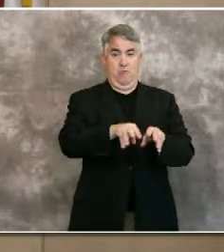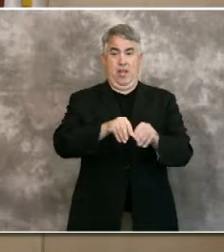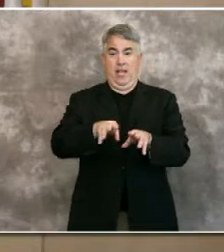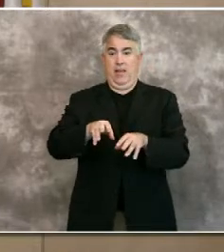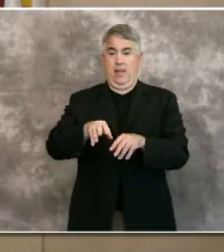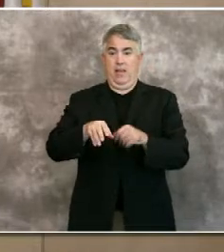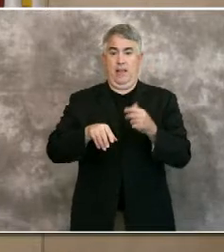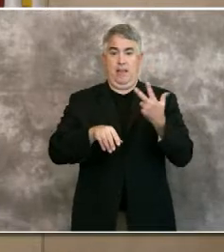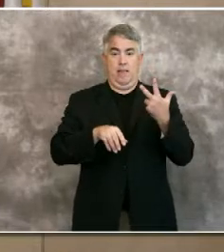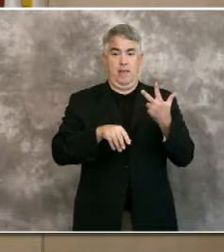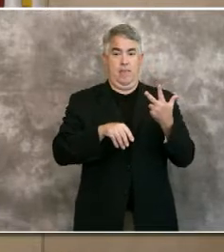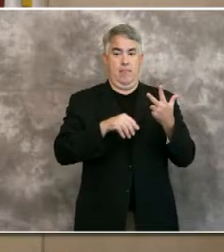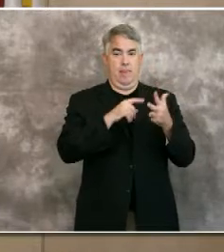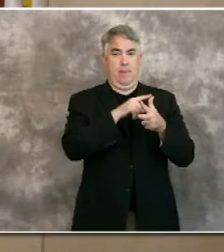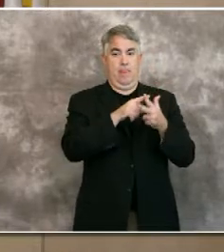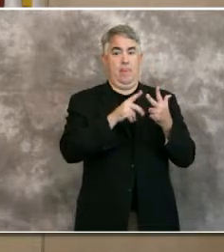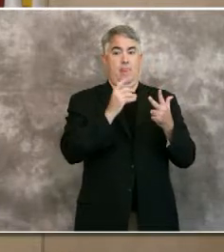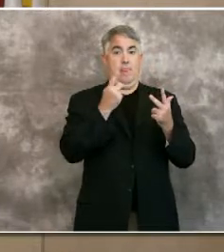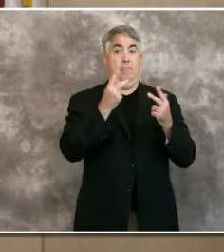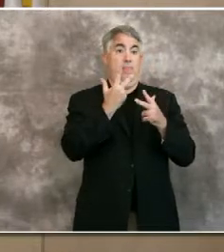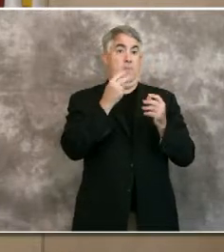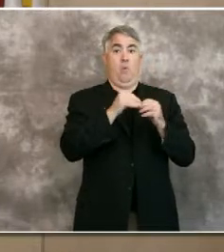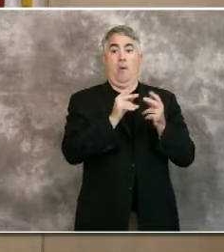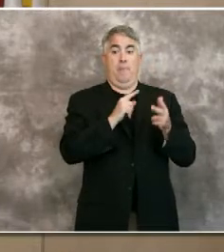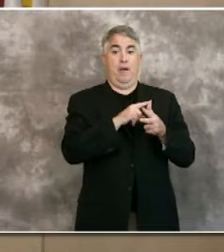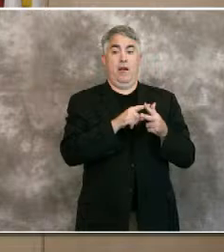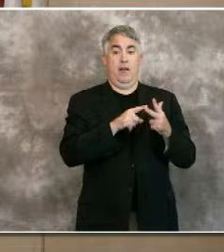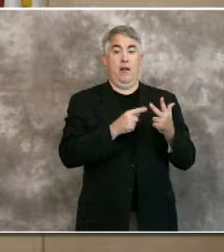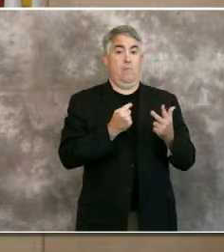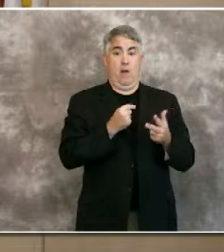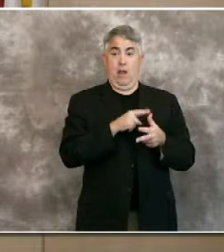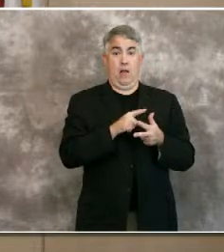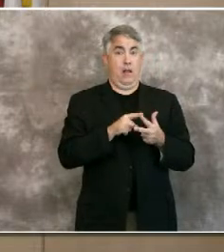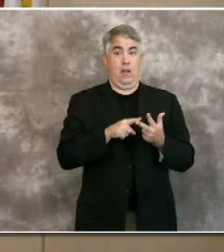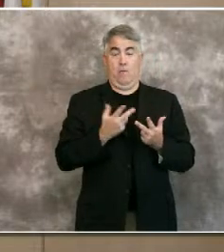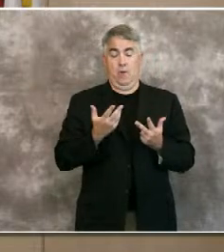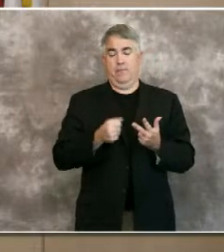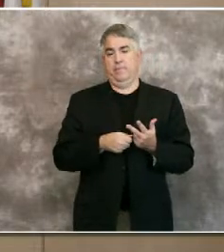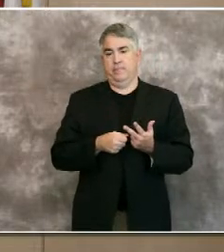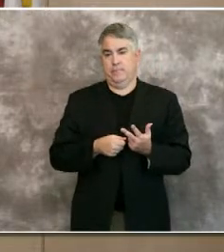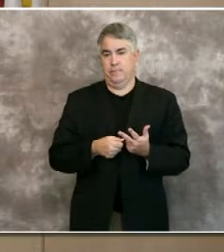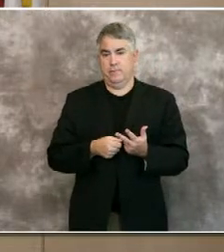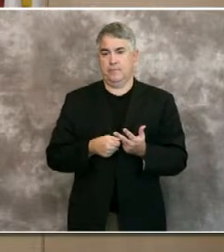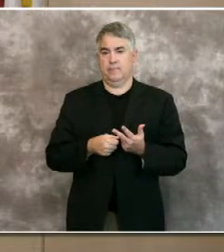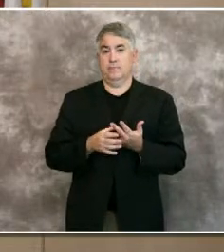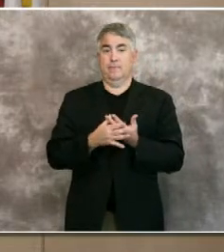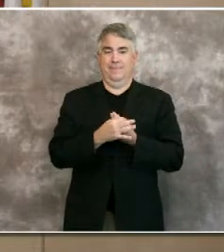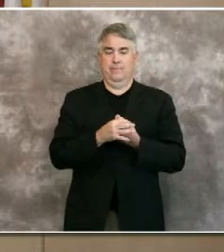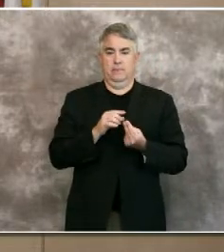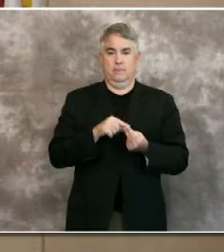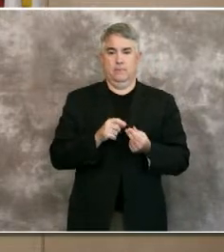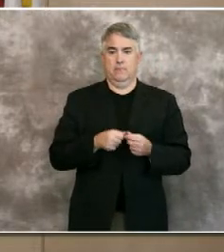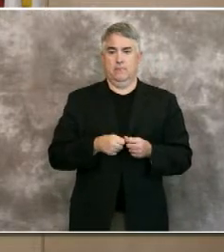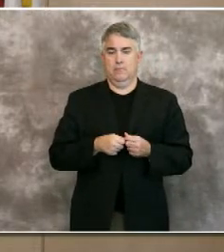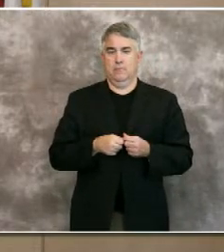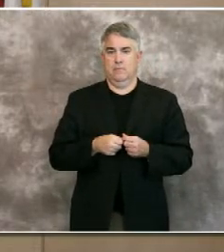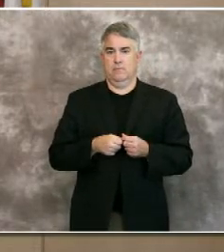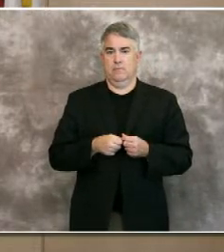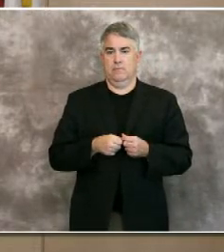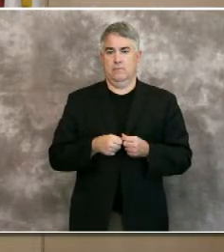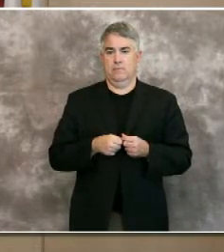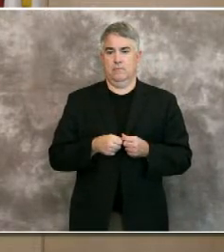more cases that are confirmed with COVID-19 testing, and they should not